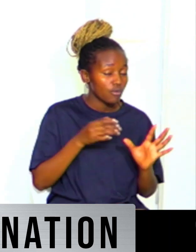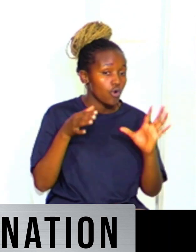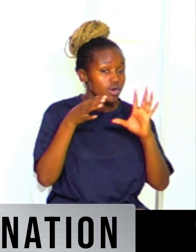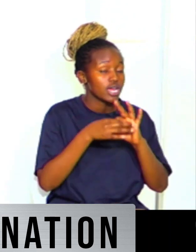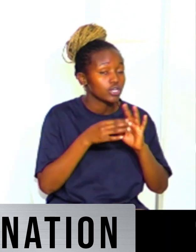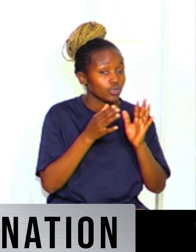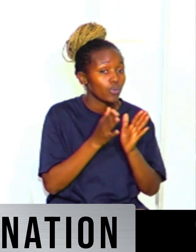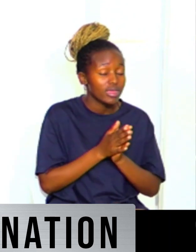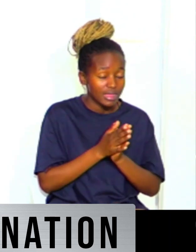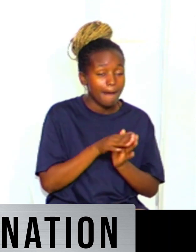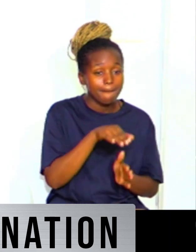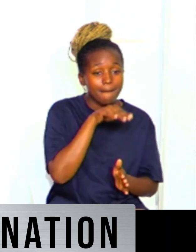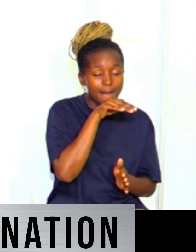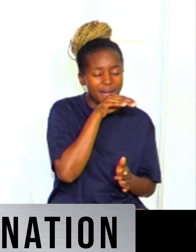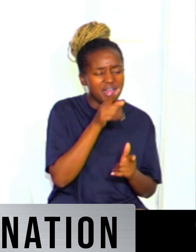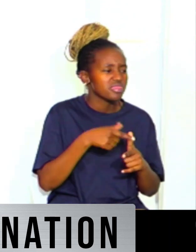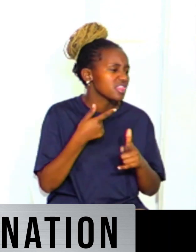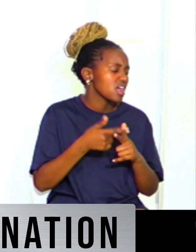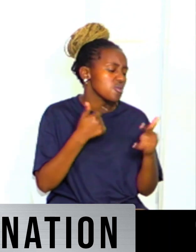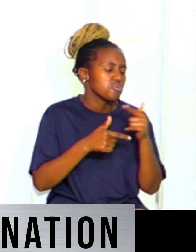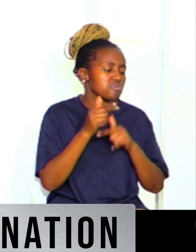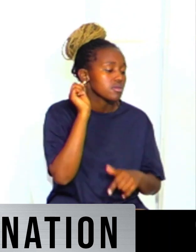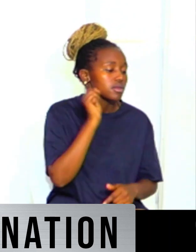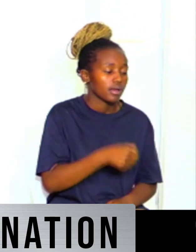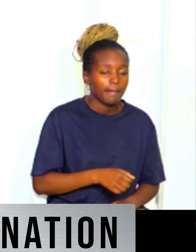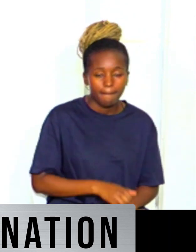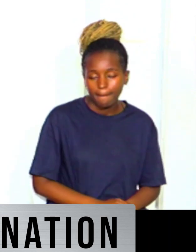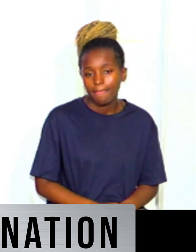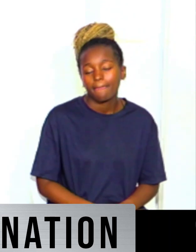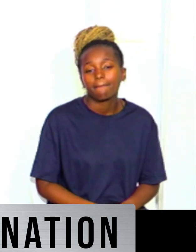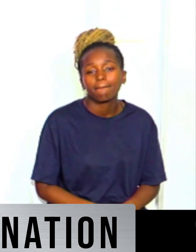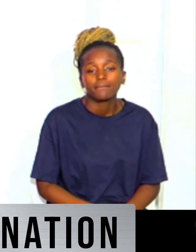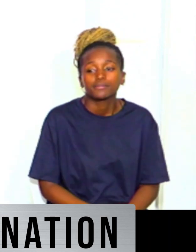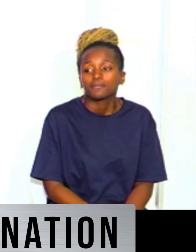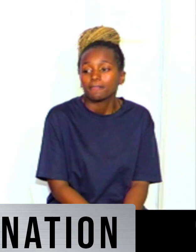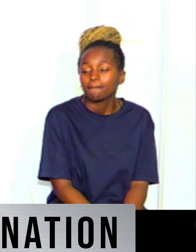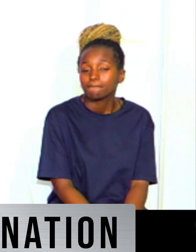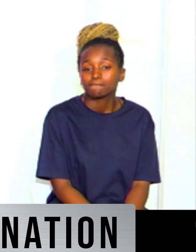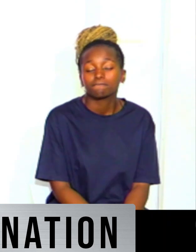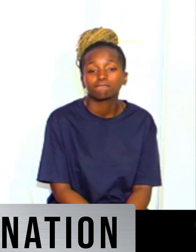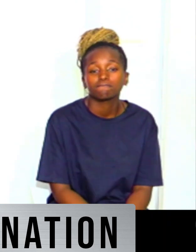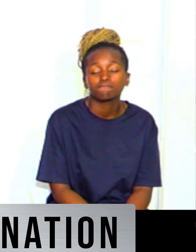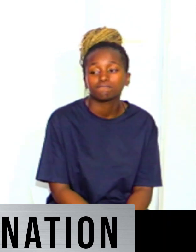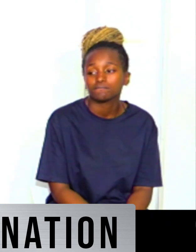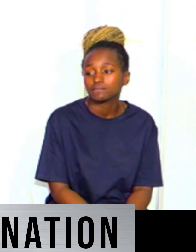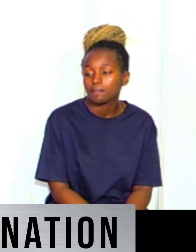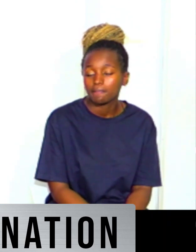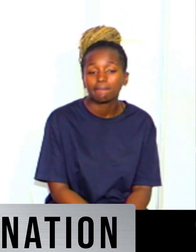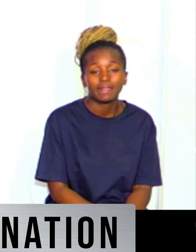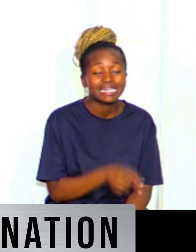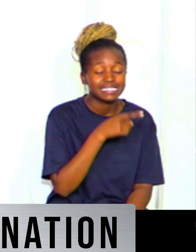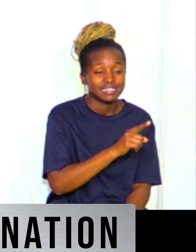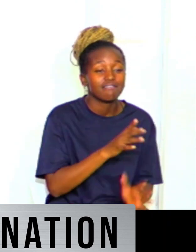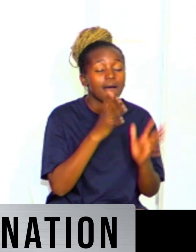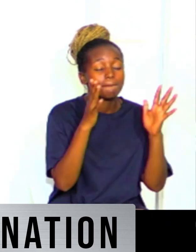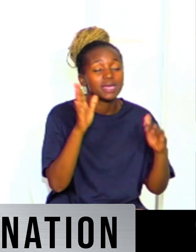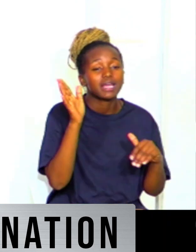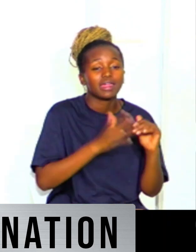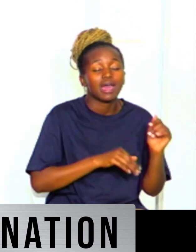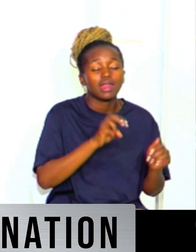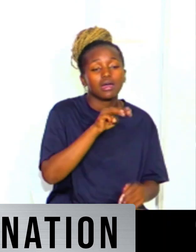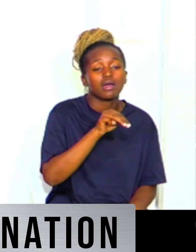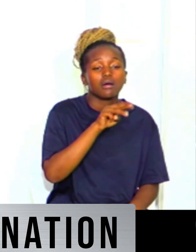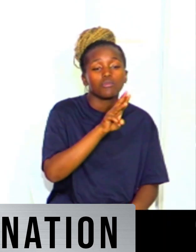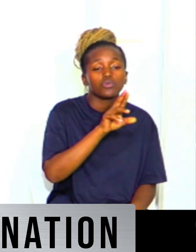Raila could have won. So it made a big influence, more than even Musalia Mudavadi. So somebody needs to be